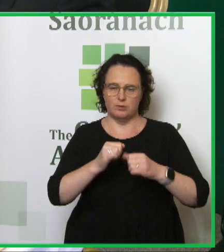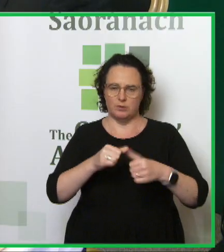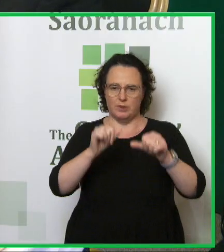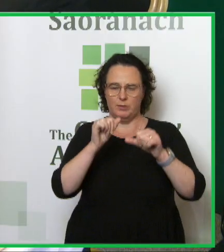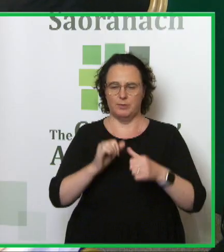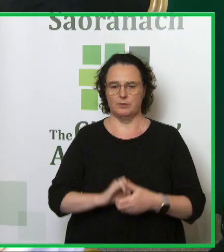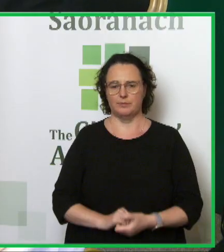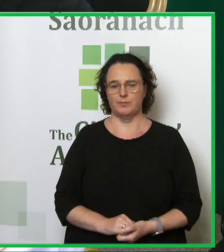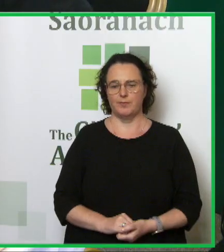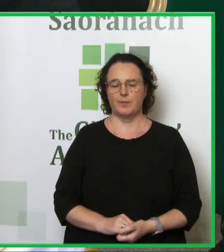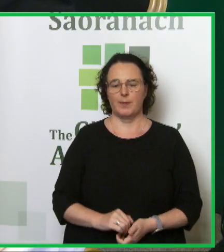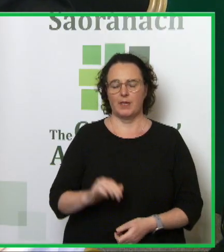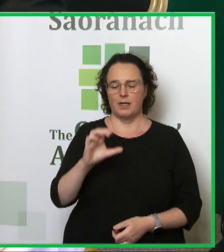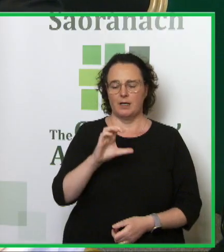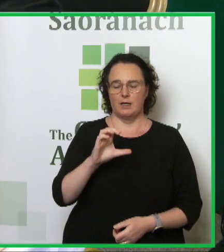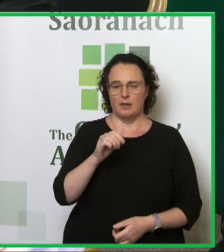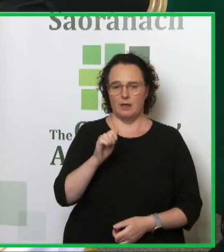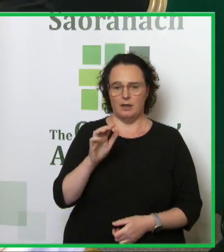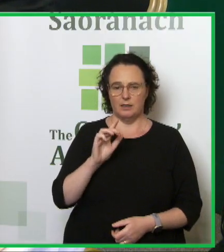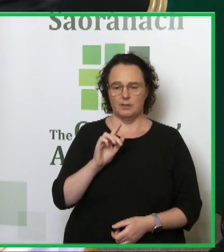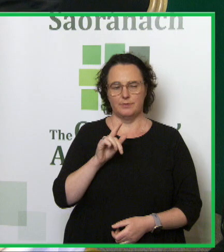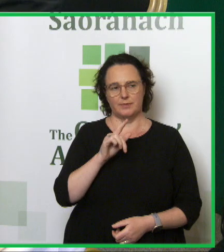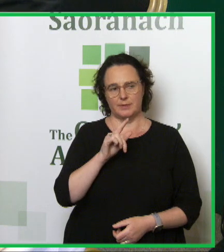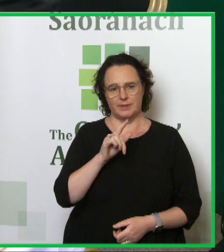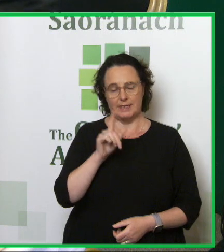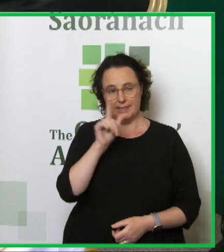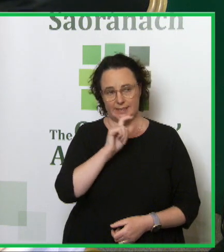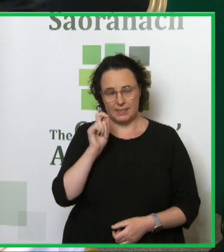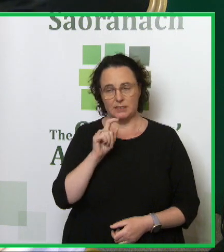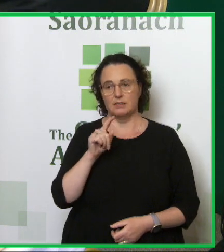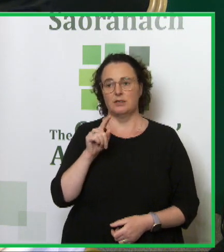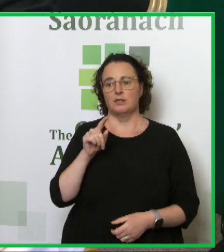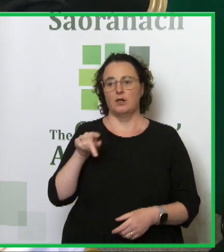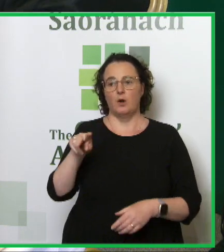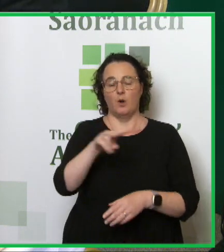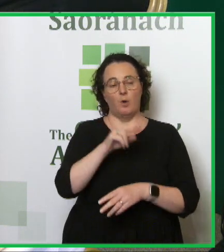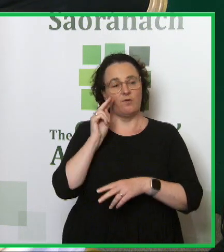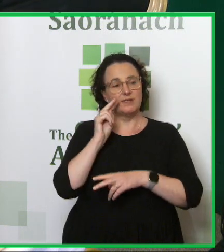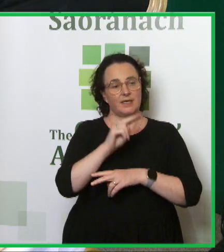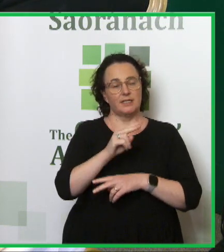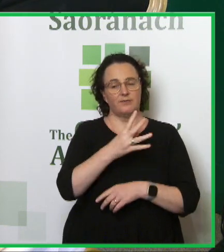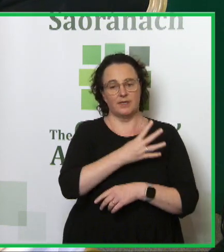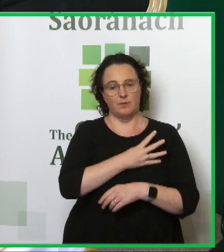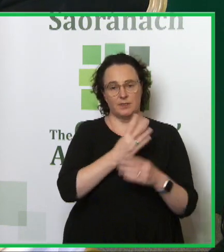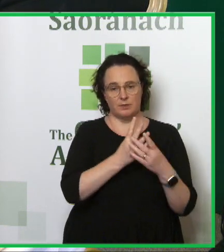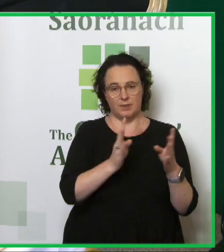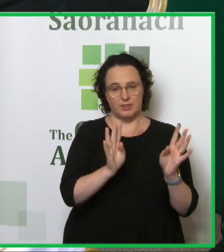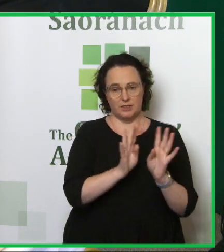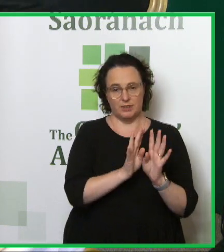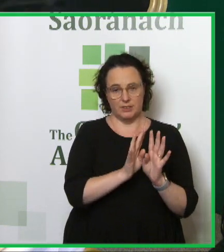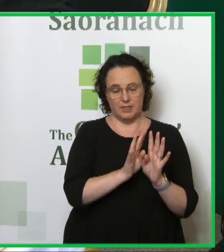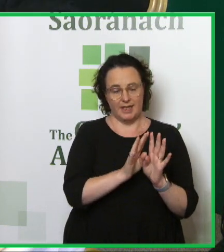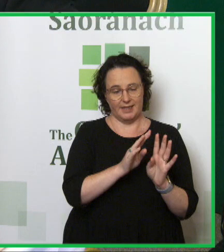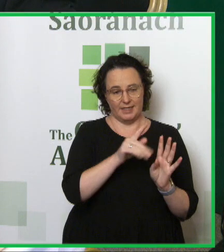Well, look, the question around the cabinet committee, independent oversight of a cabinet committee, like ultimately a cabinet committee is made up